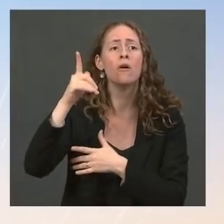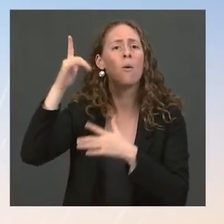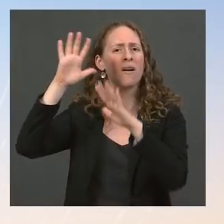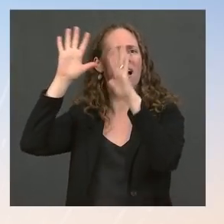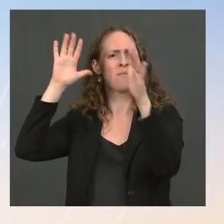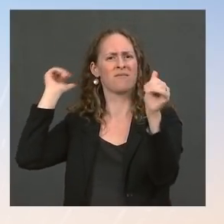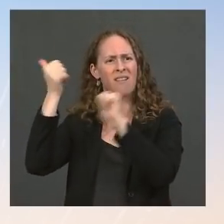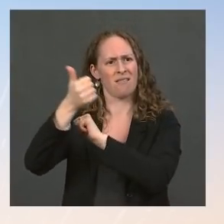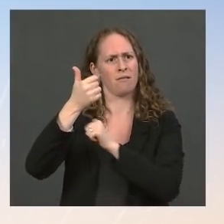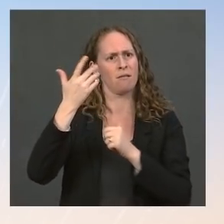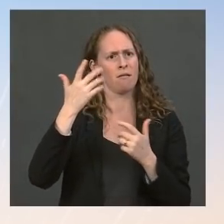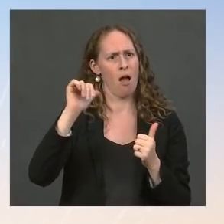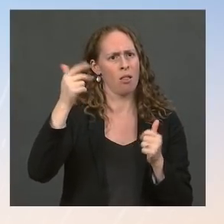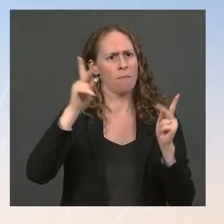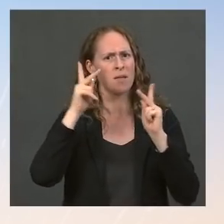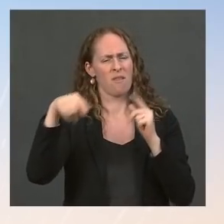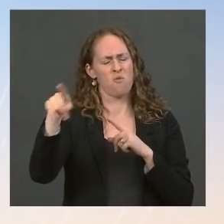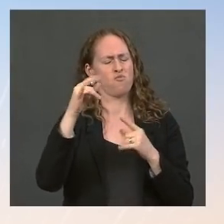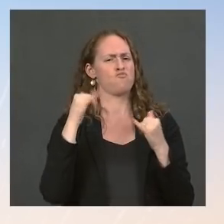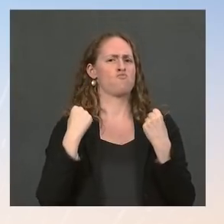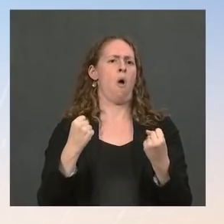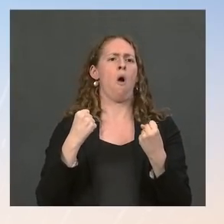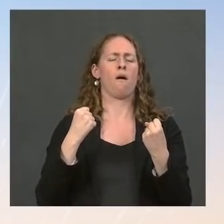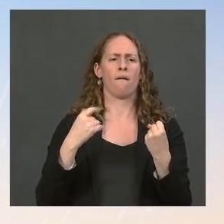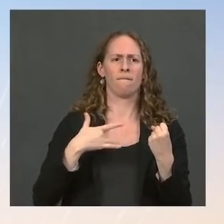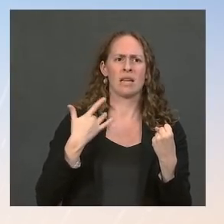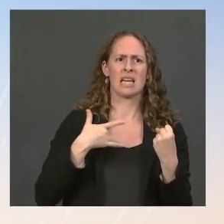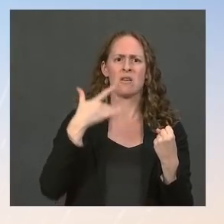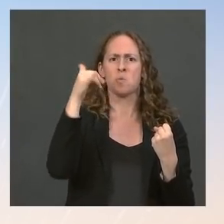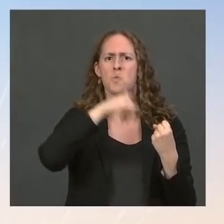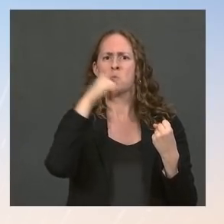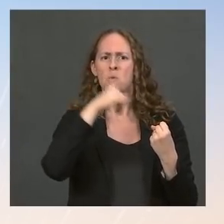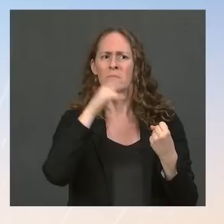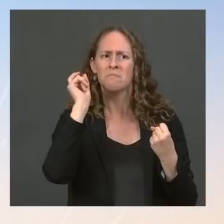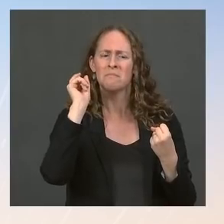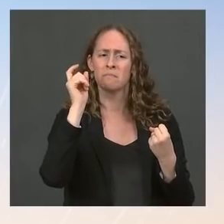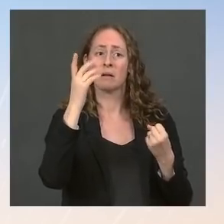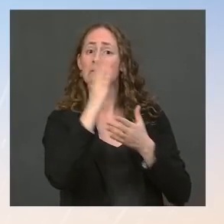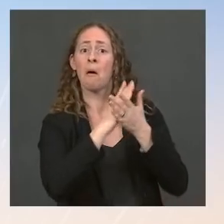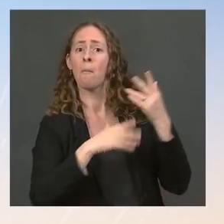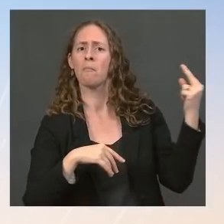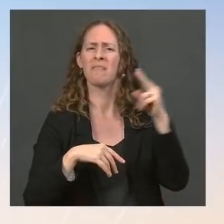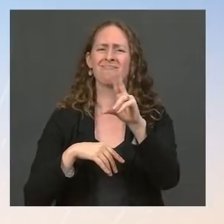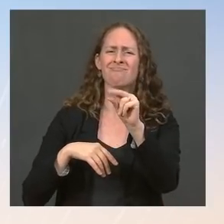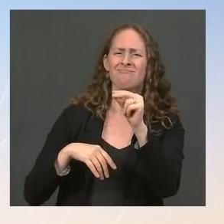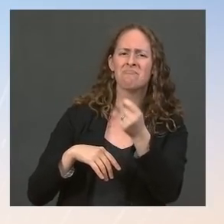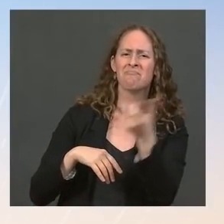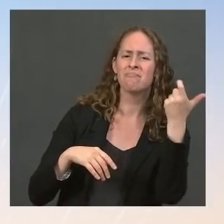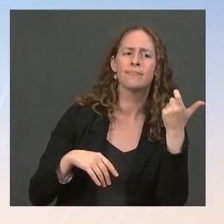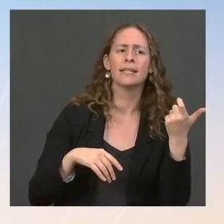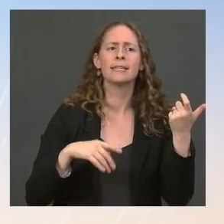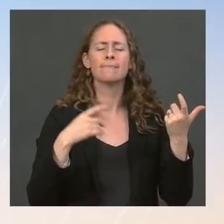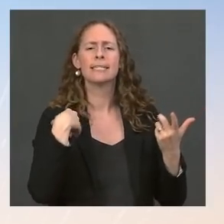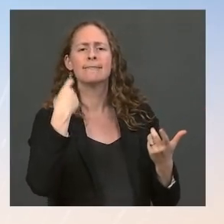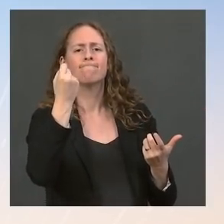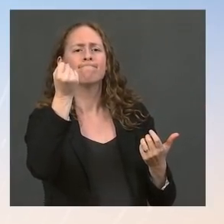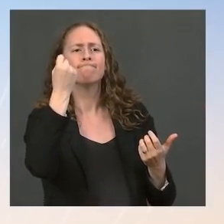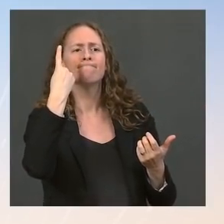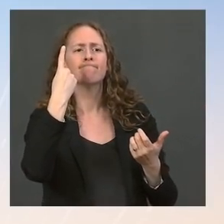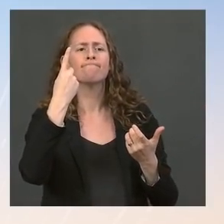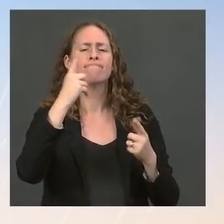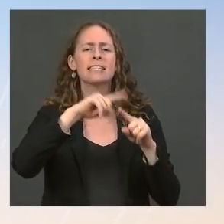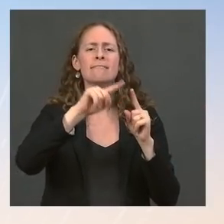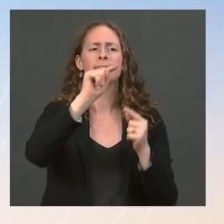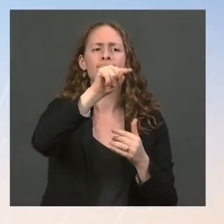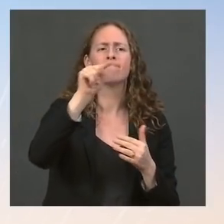also have strong views about what should not be in a package. So we understand that They are looking to, many members are looking to know